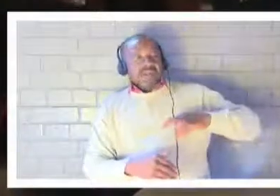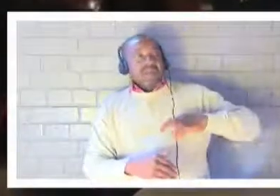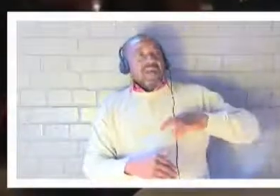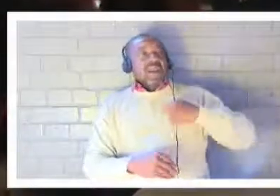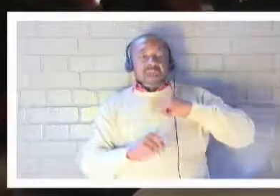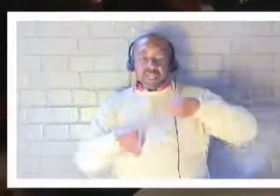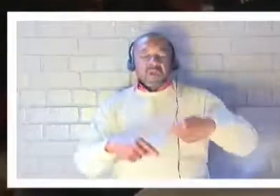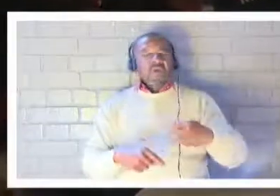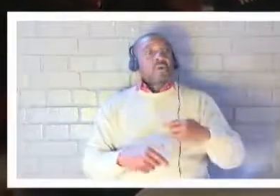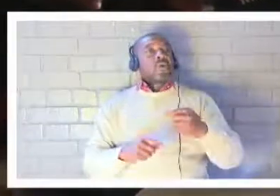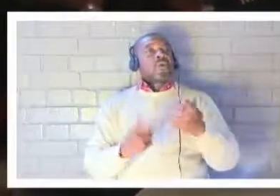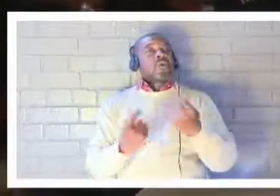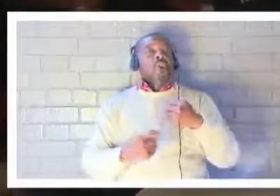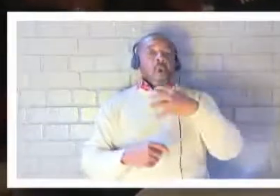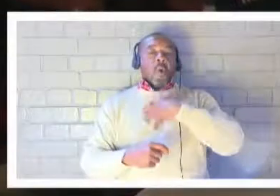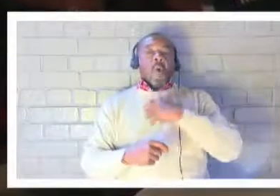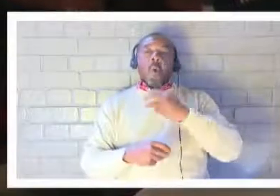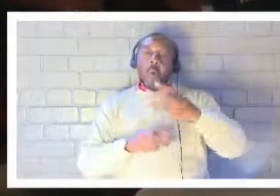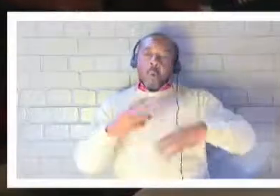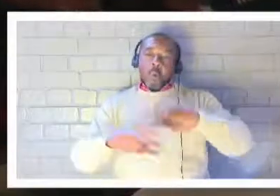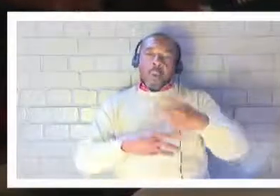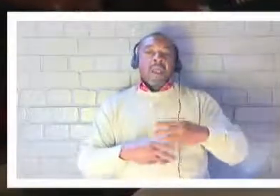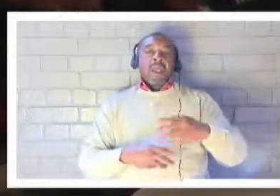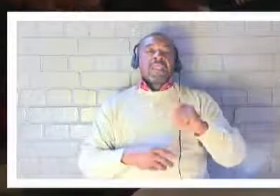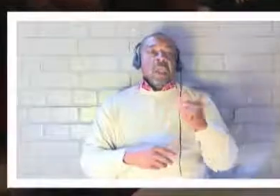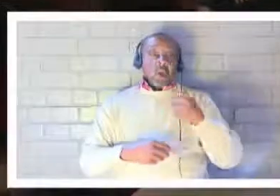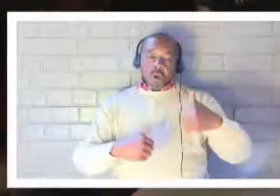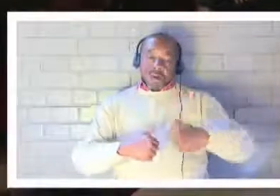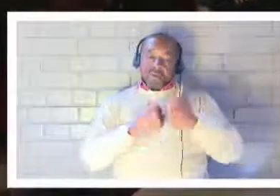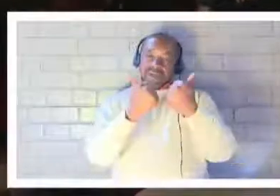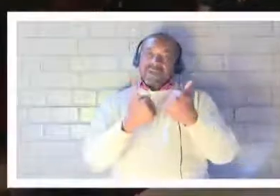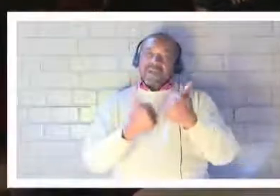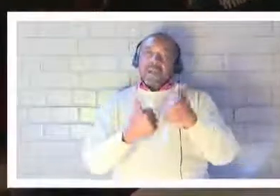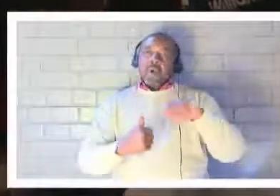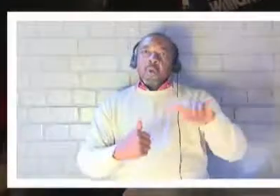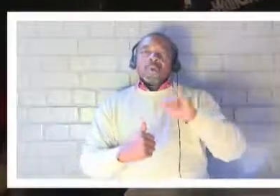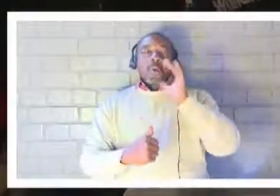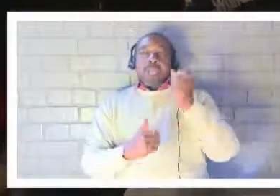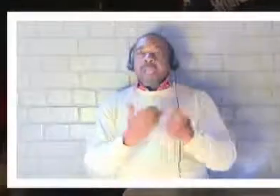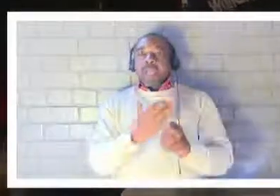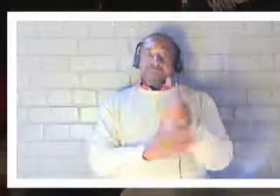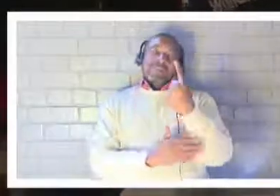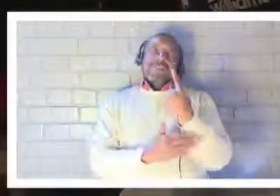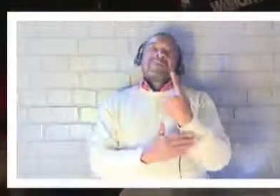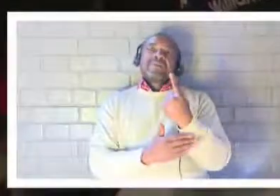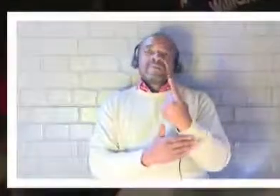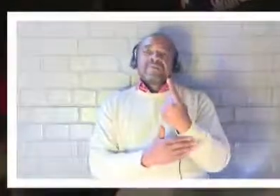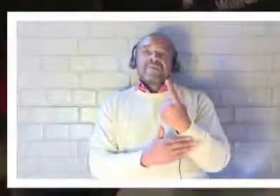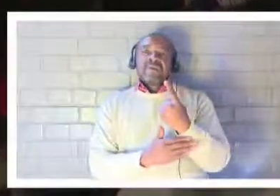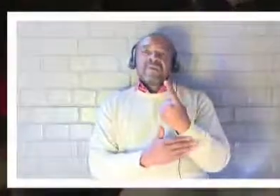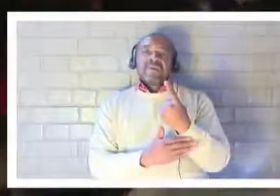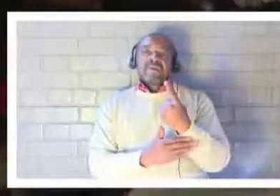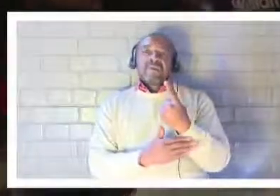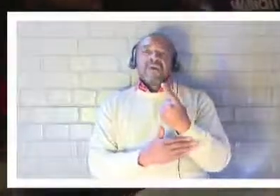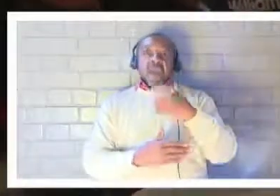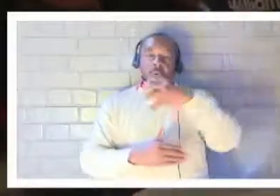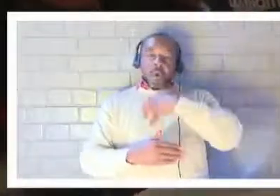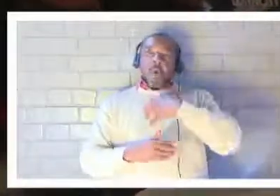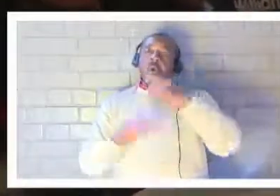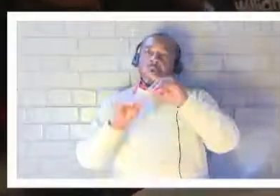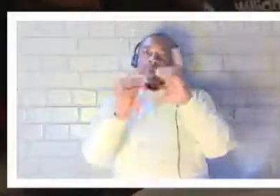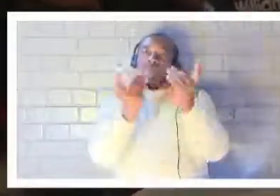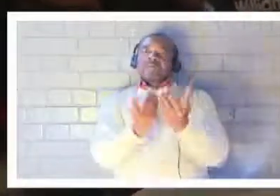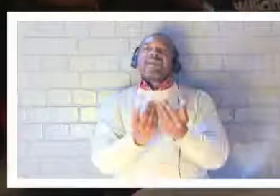own verifications. So the only challenge that may arise is from our own